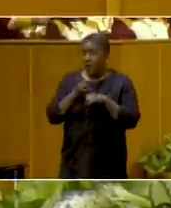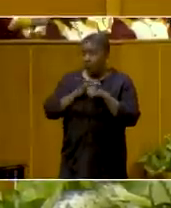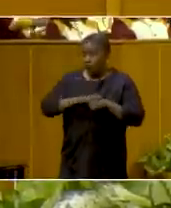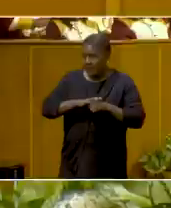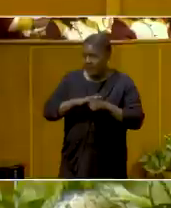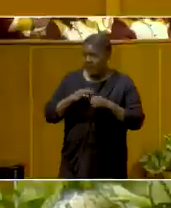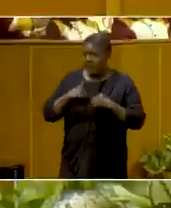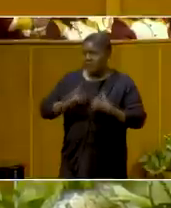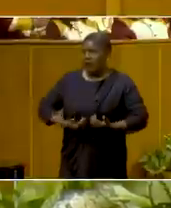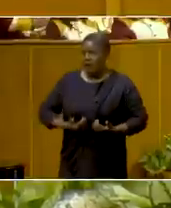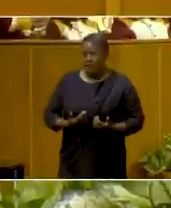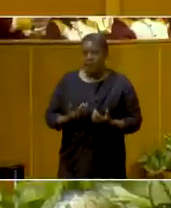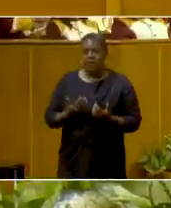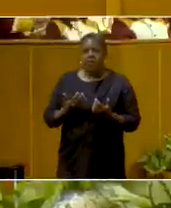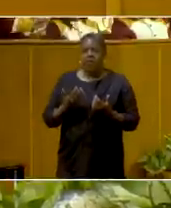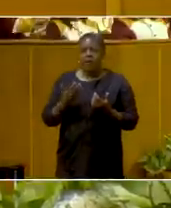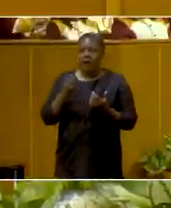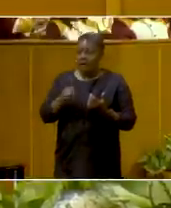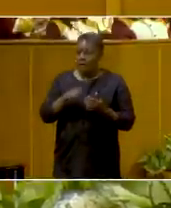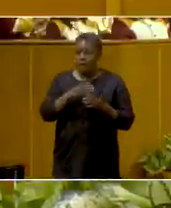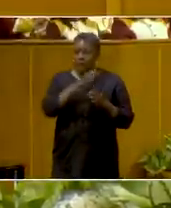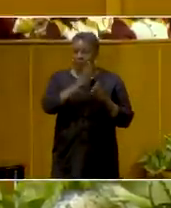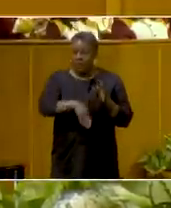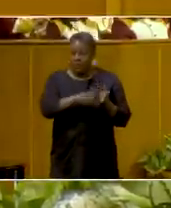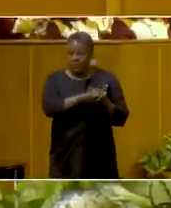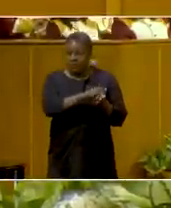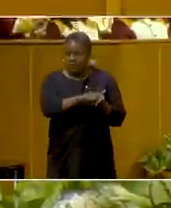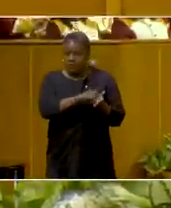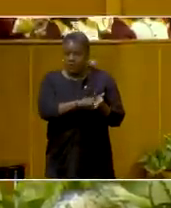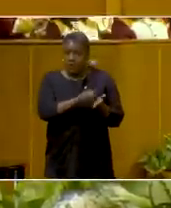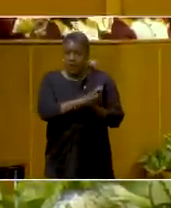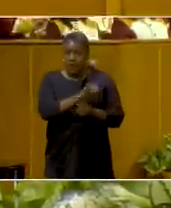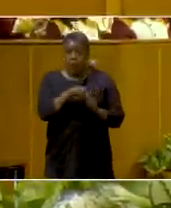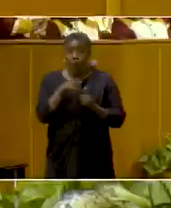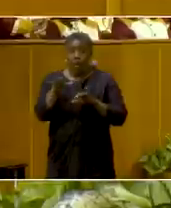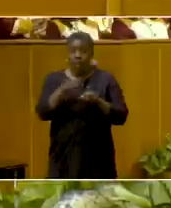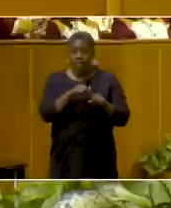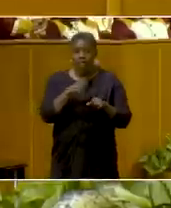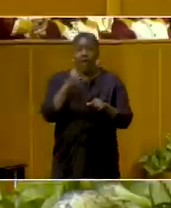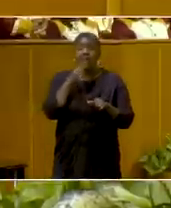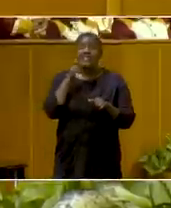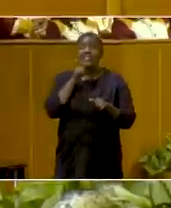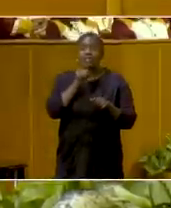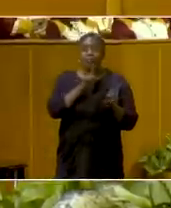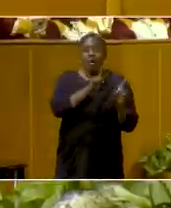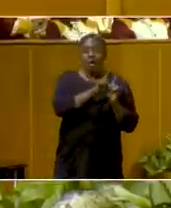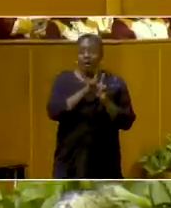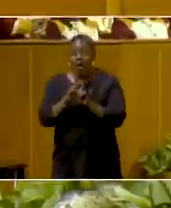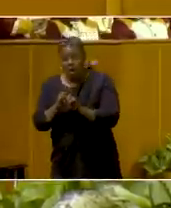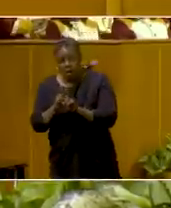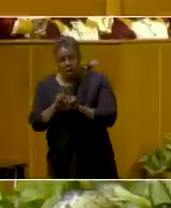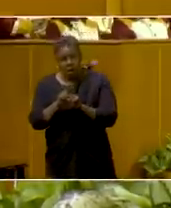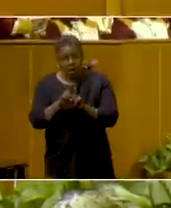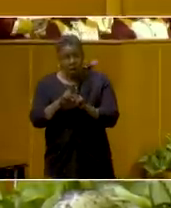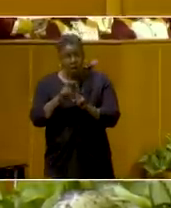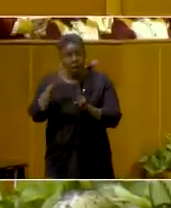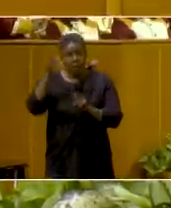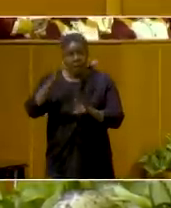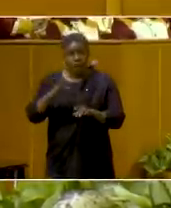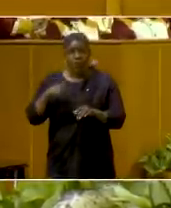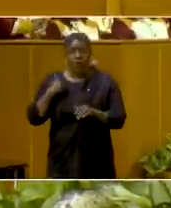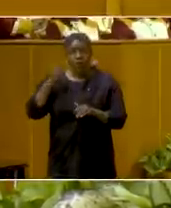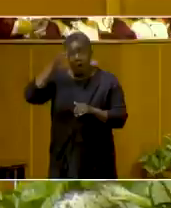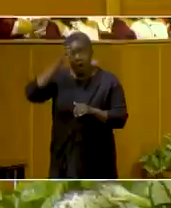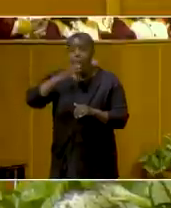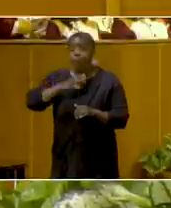tired, and I've got to get this paper done. On my way out, a sister pulled me to the side and said, Pastor, there's a young lady in the